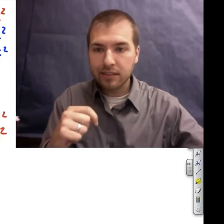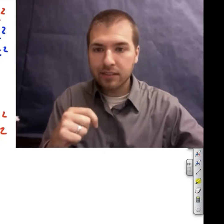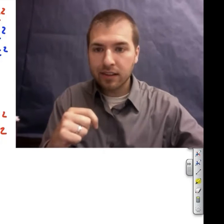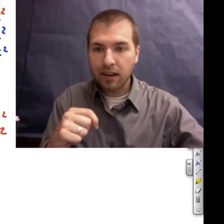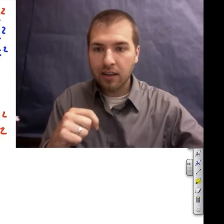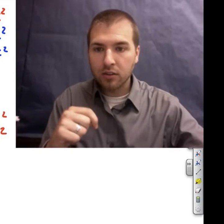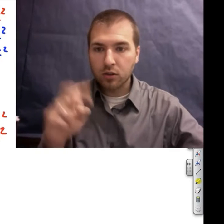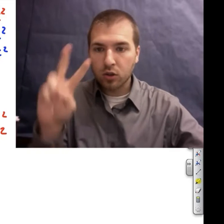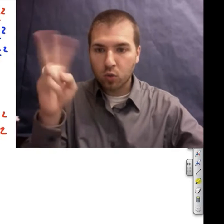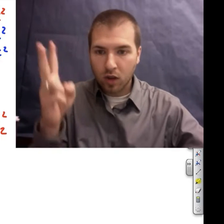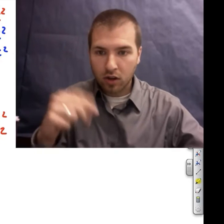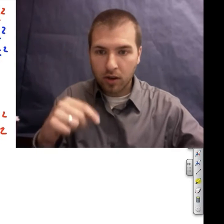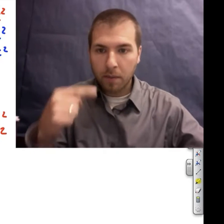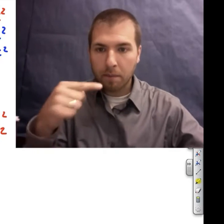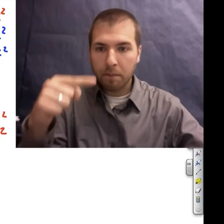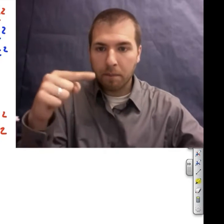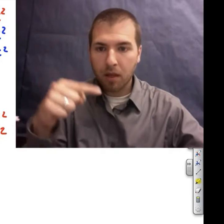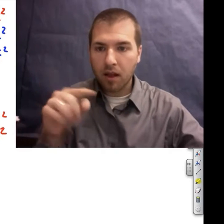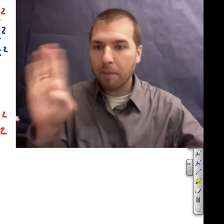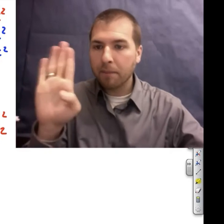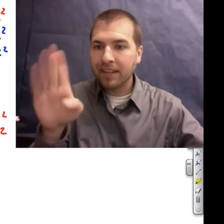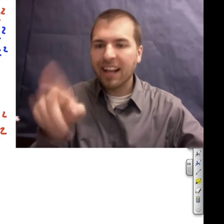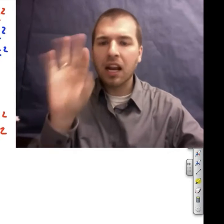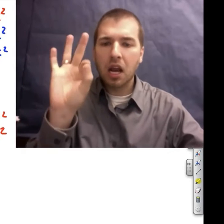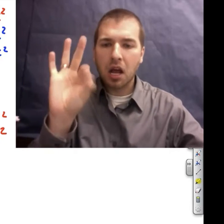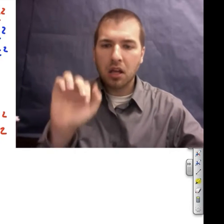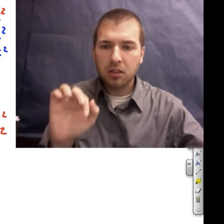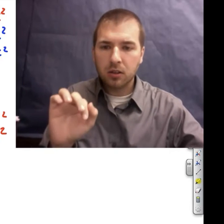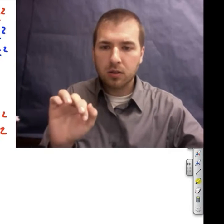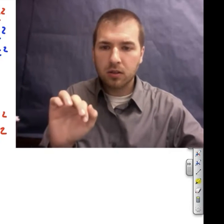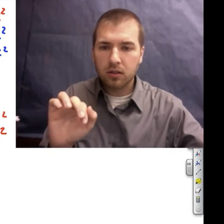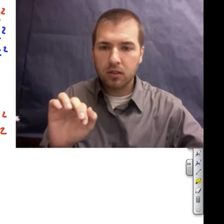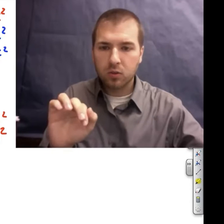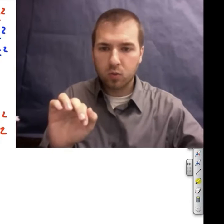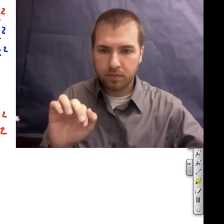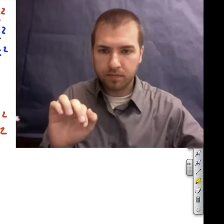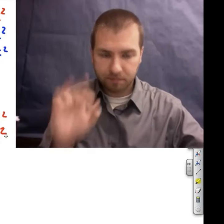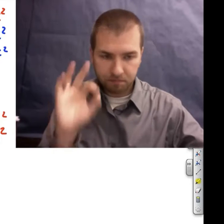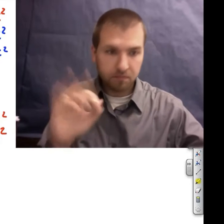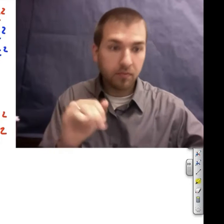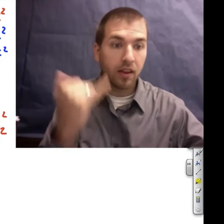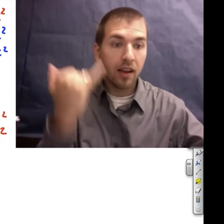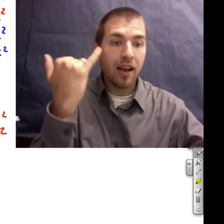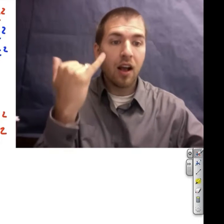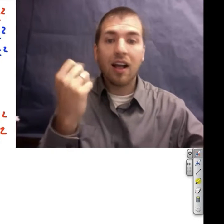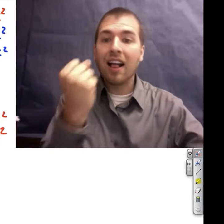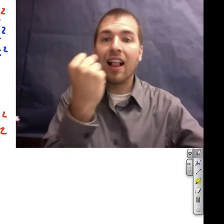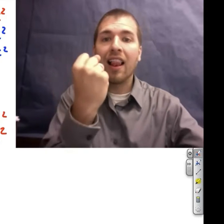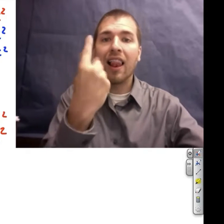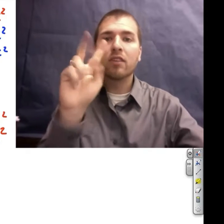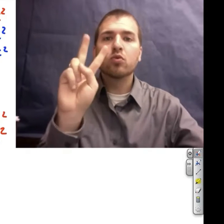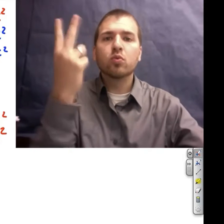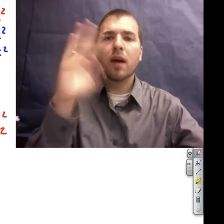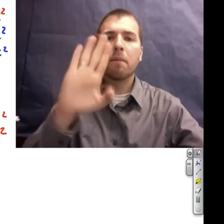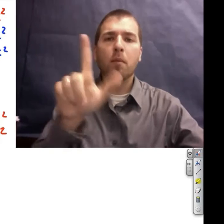equation. So we'll do x squared plus b 9 squared.